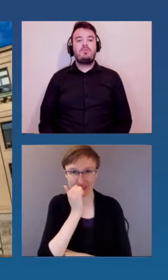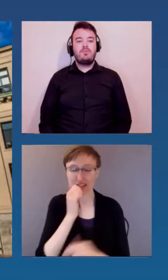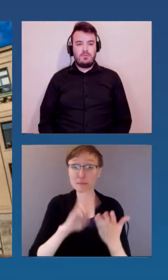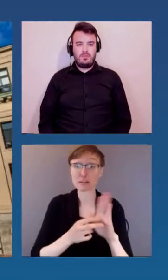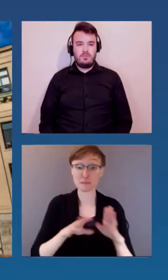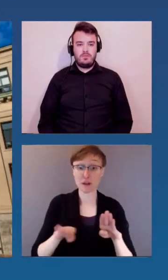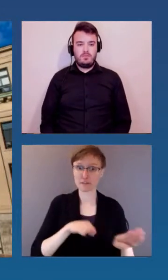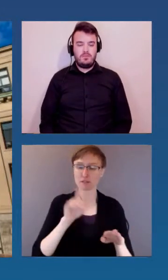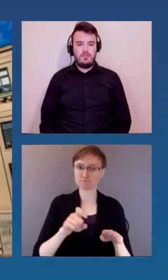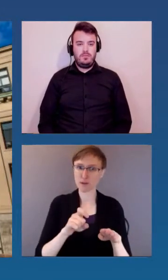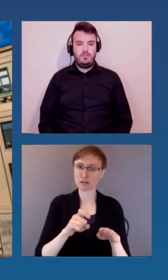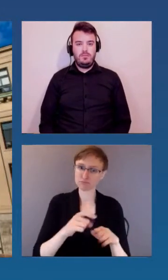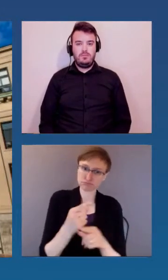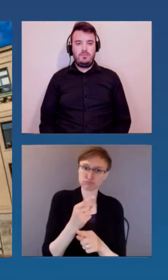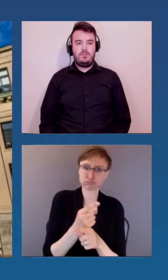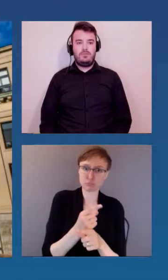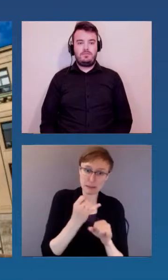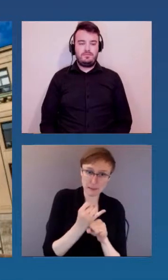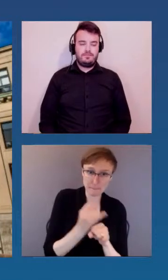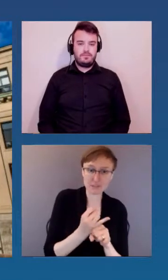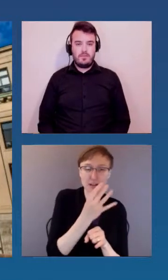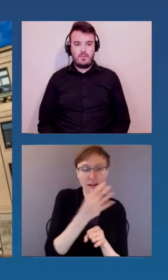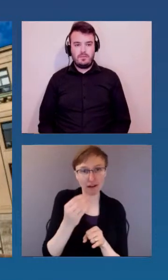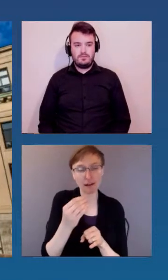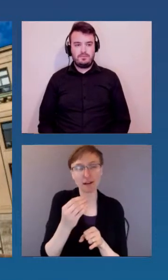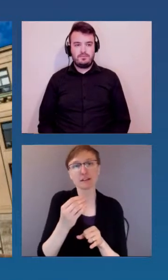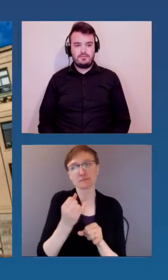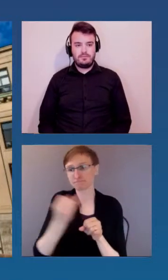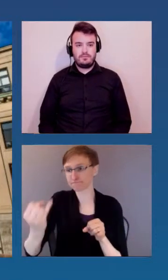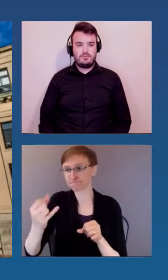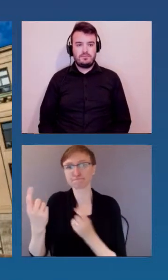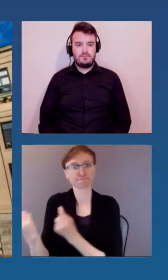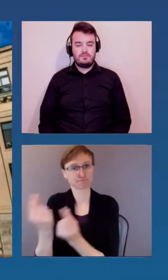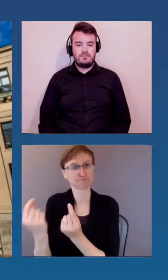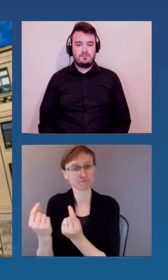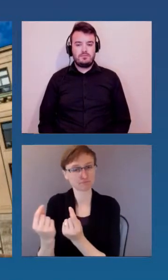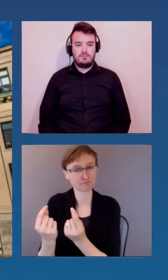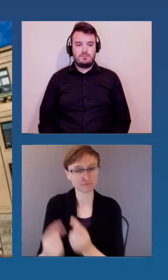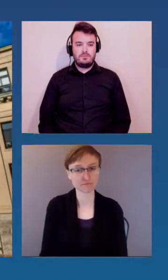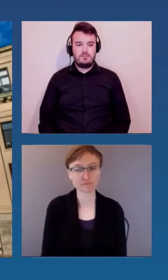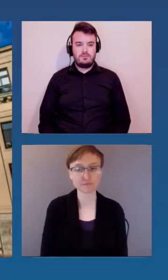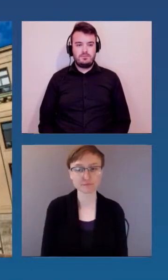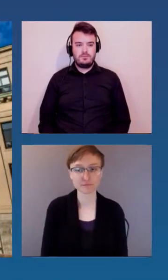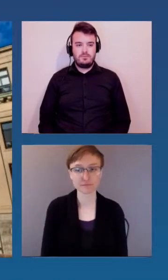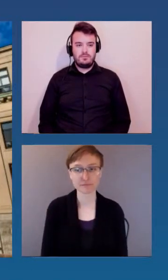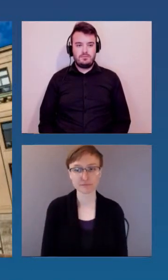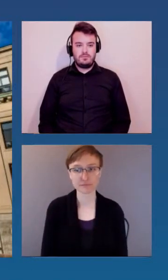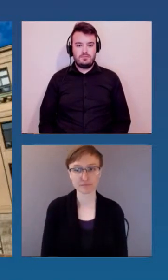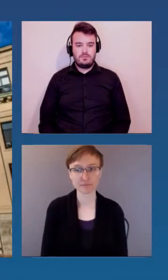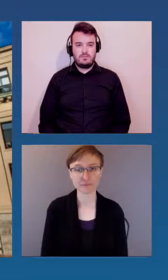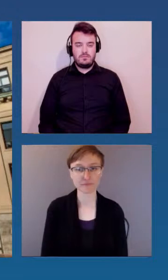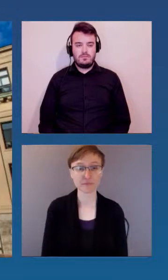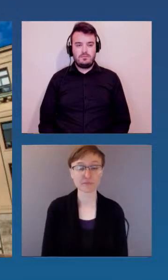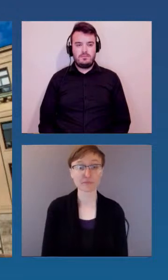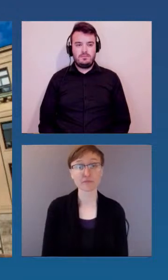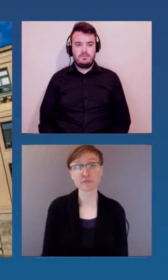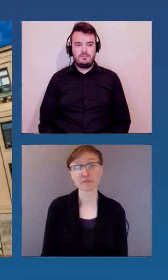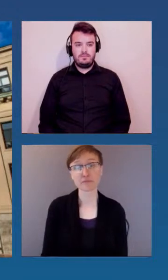Like everybody else, we follow all the public health measures, and we're very similar. All the measures are taken in